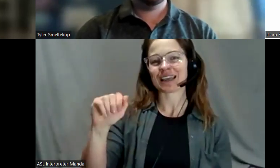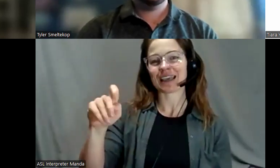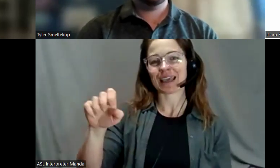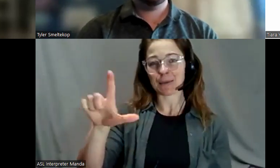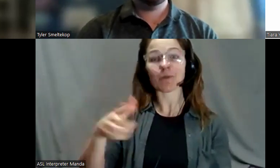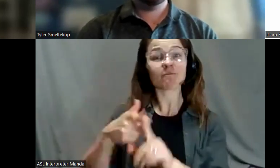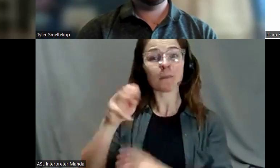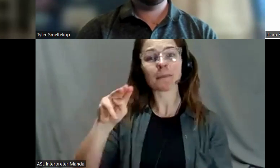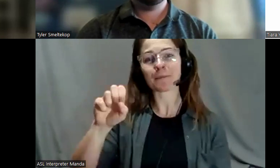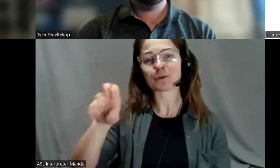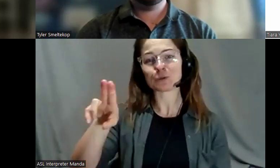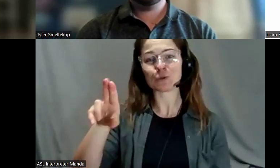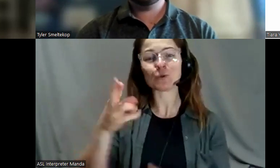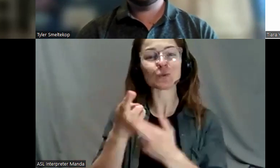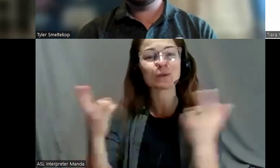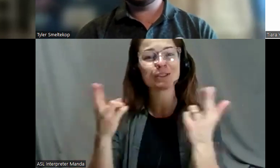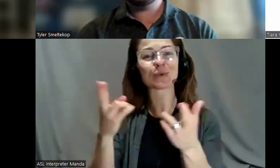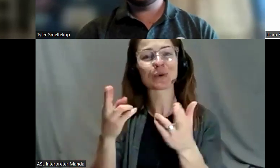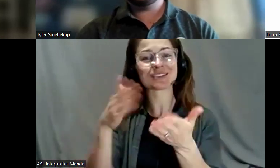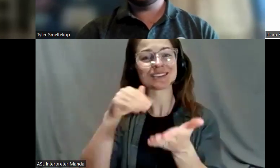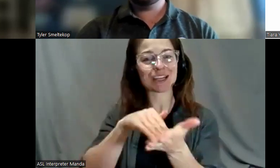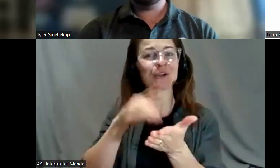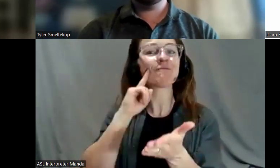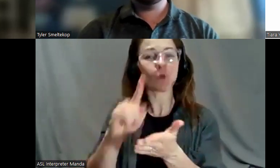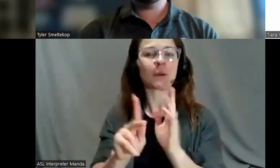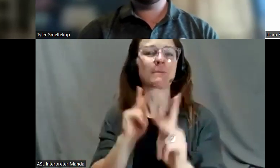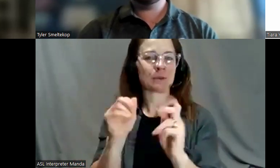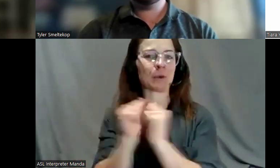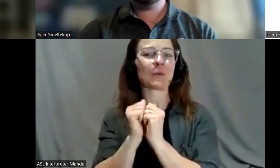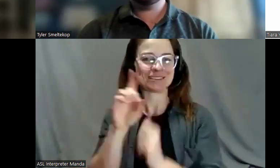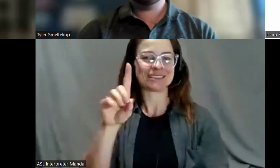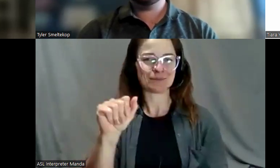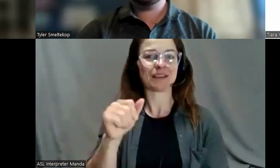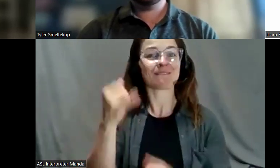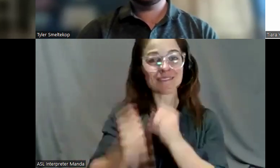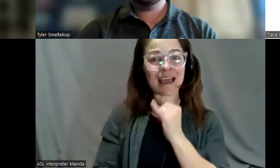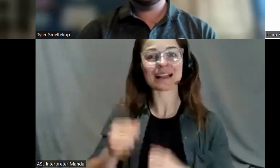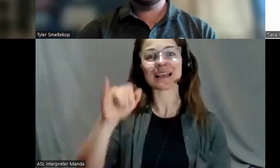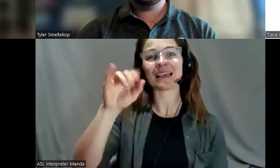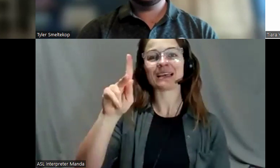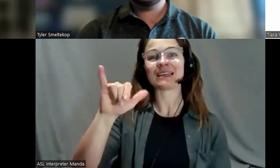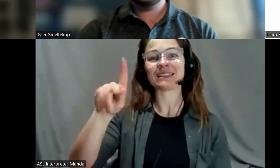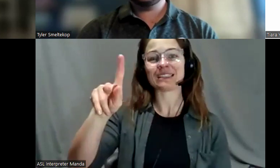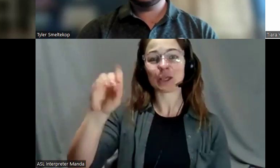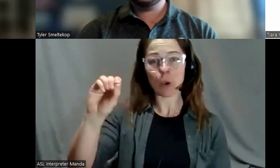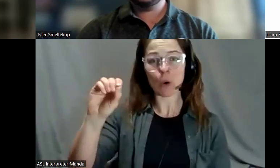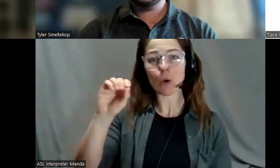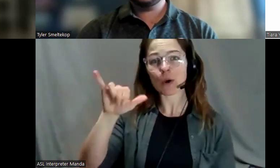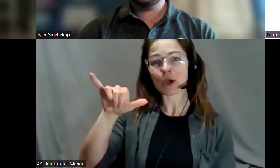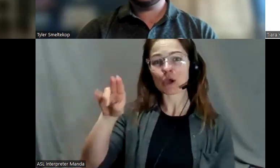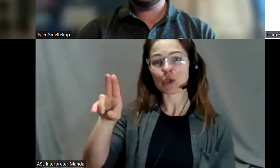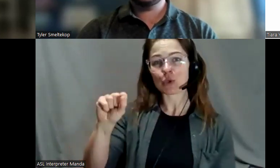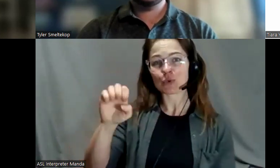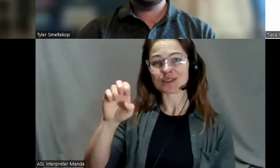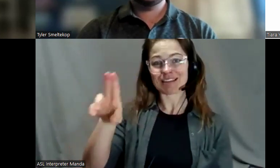University's Resource Center for Persons with Disabilities. And finally, Diko Youssef, a pioneering researcher in the exciting new